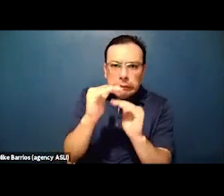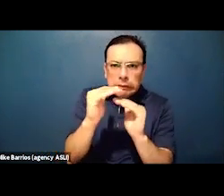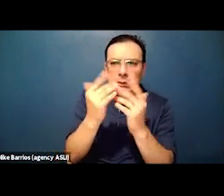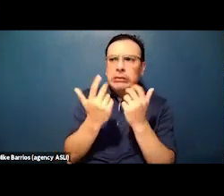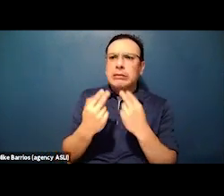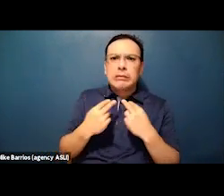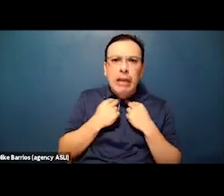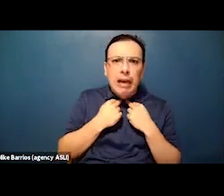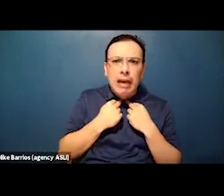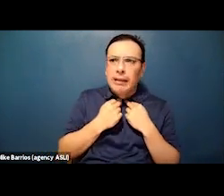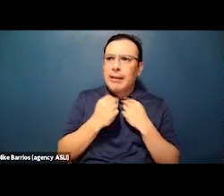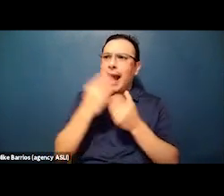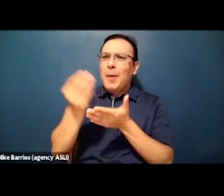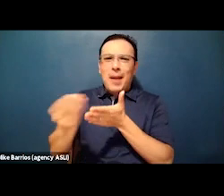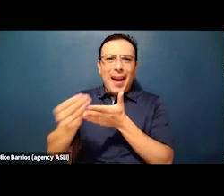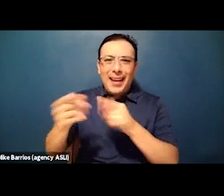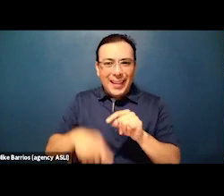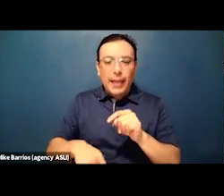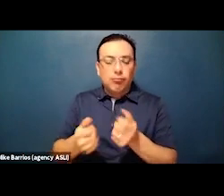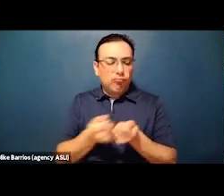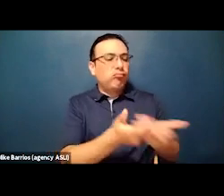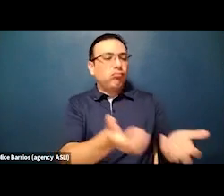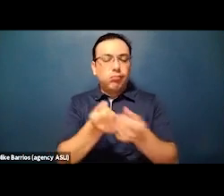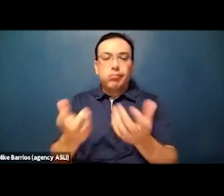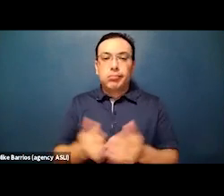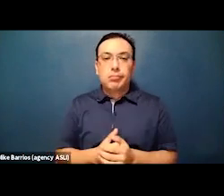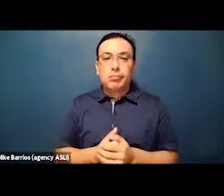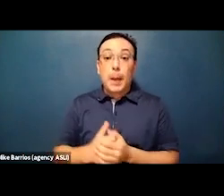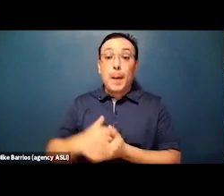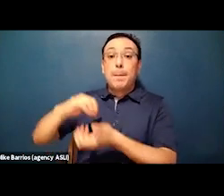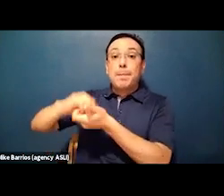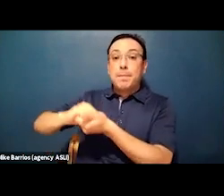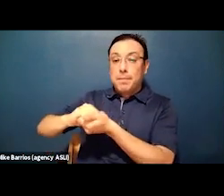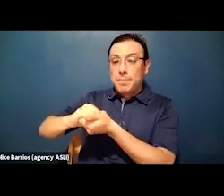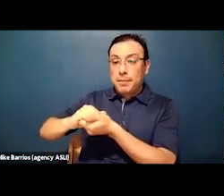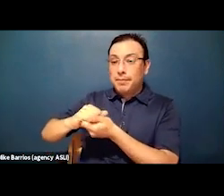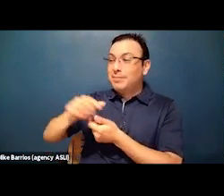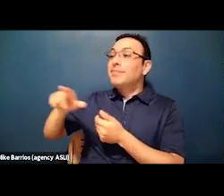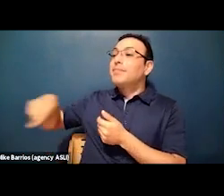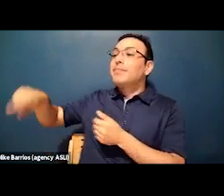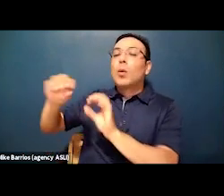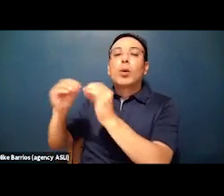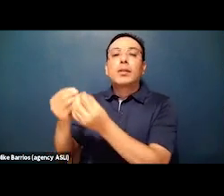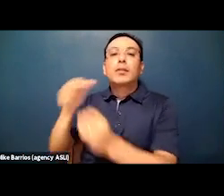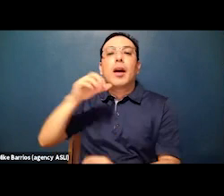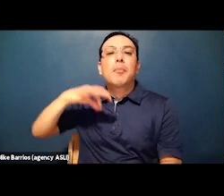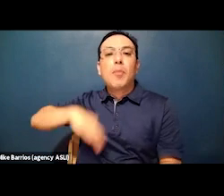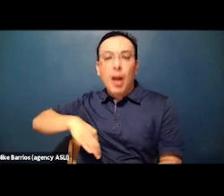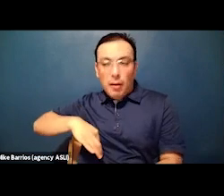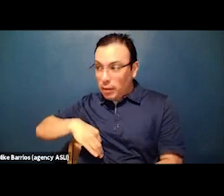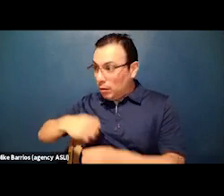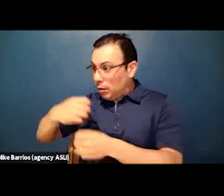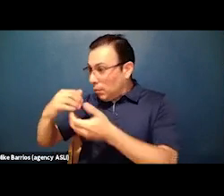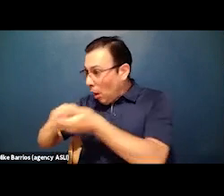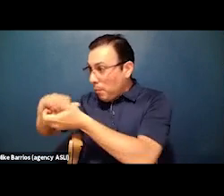And we also connected with the nonprofit sector to ensure those deliveries were being made.